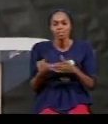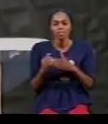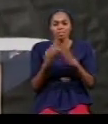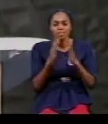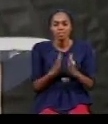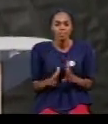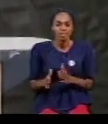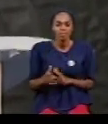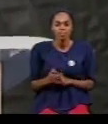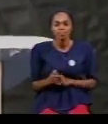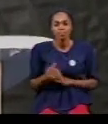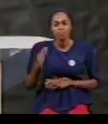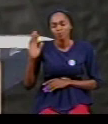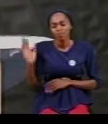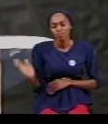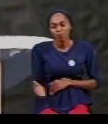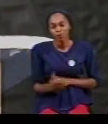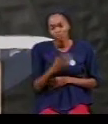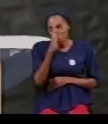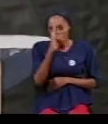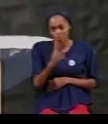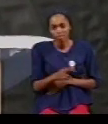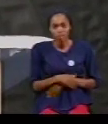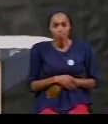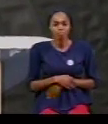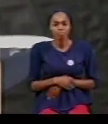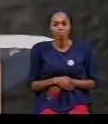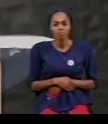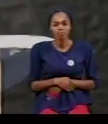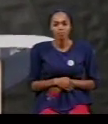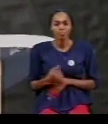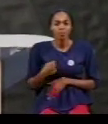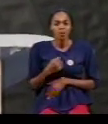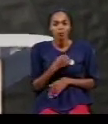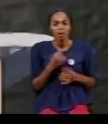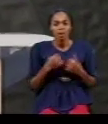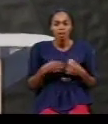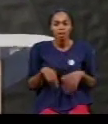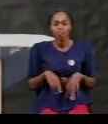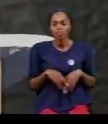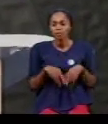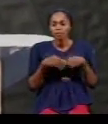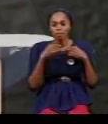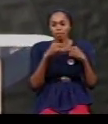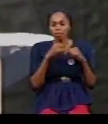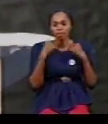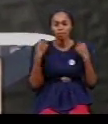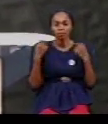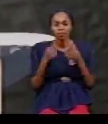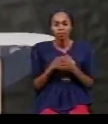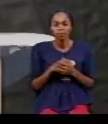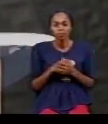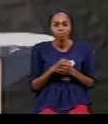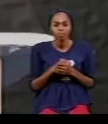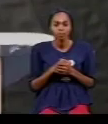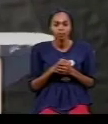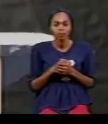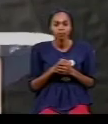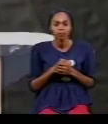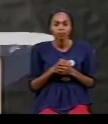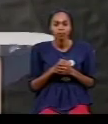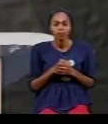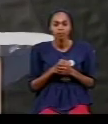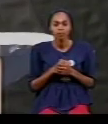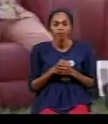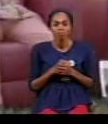thank you very much. You are welcome in Jesus' name. We have Reverend Awonati here too, the PFN Director of Protocols. Is